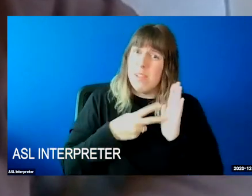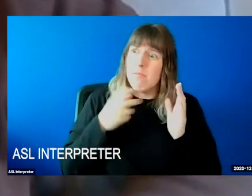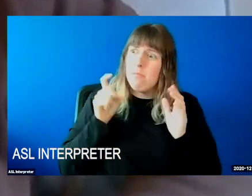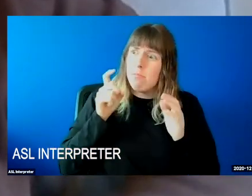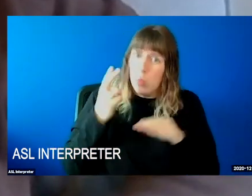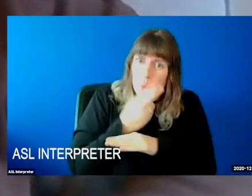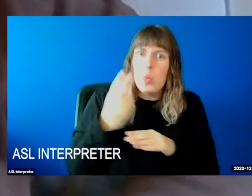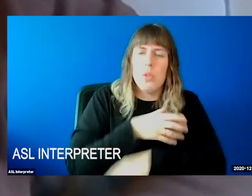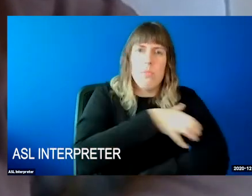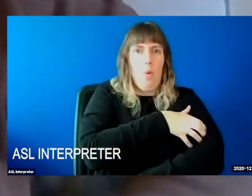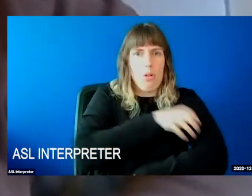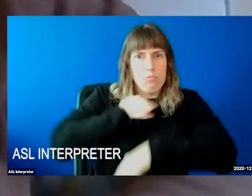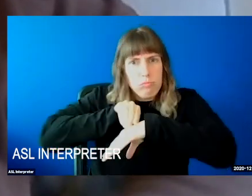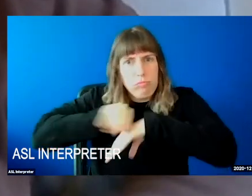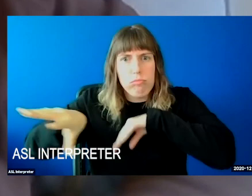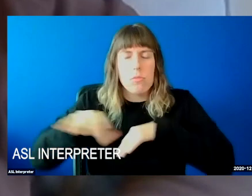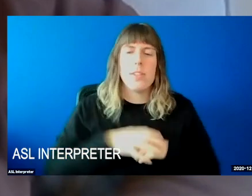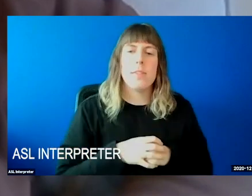and leverage that power